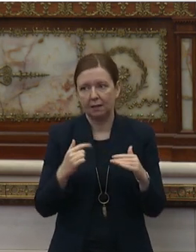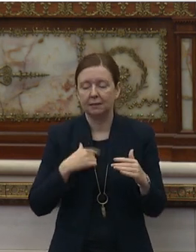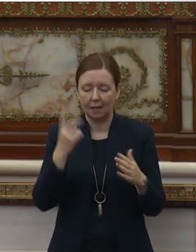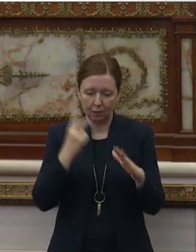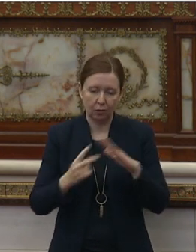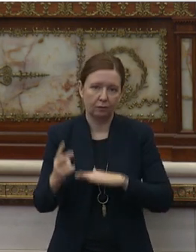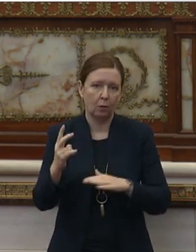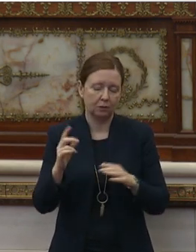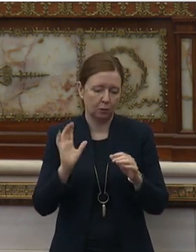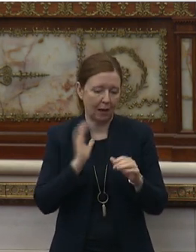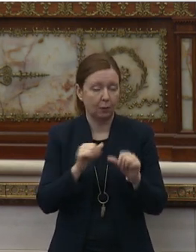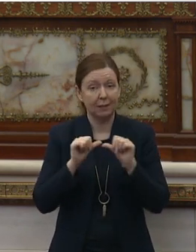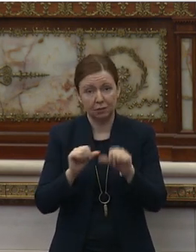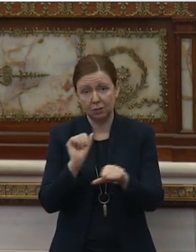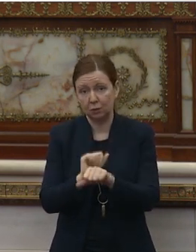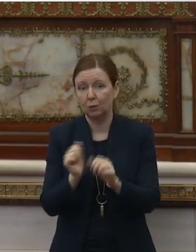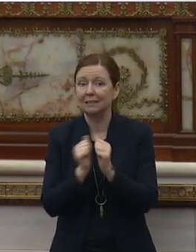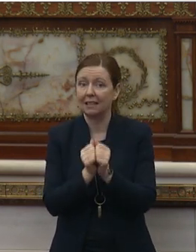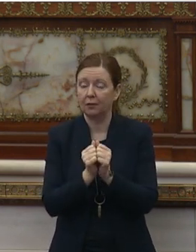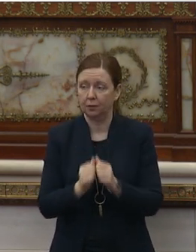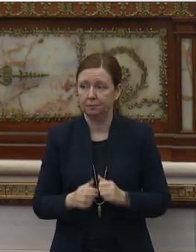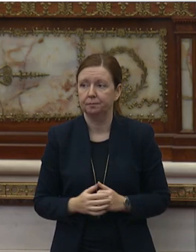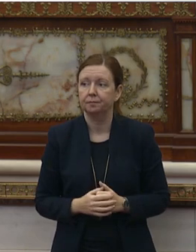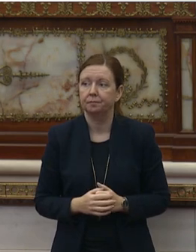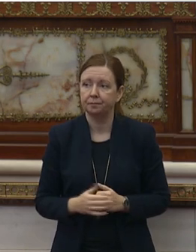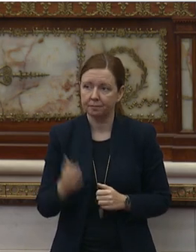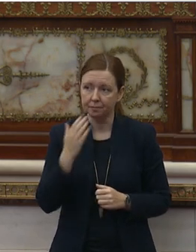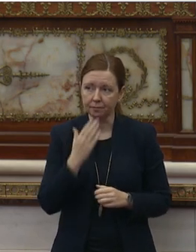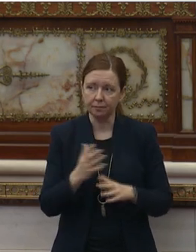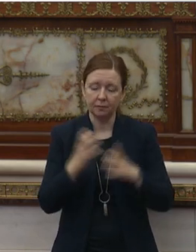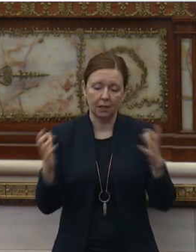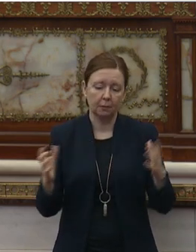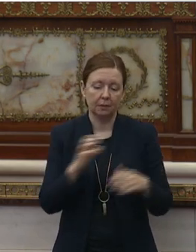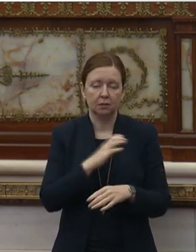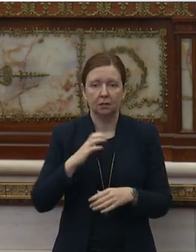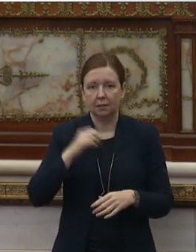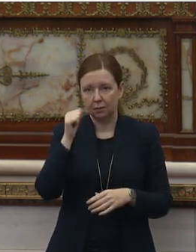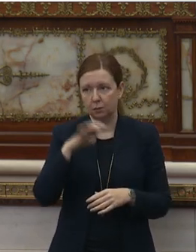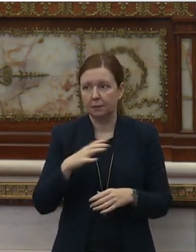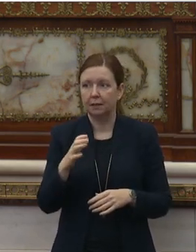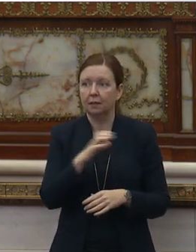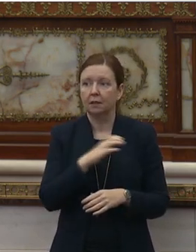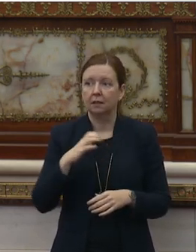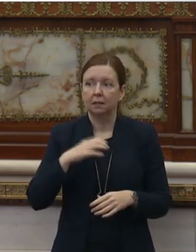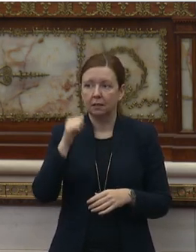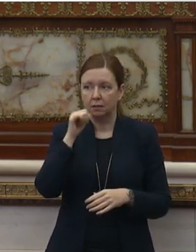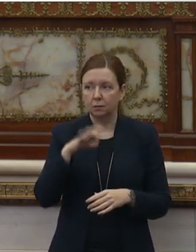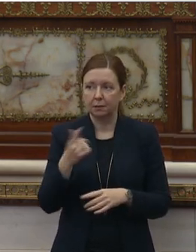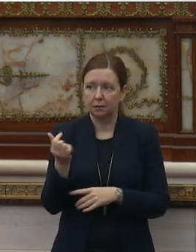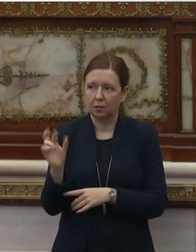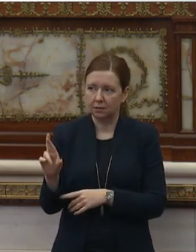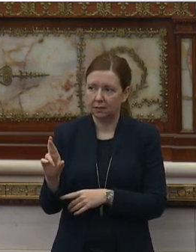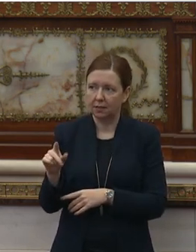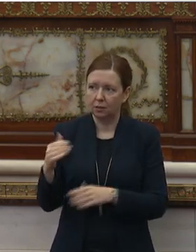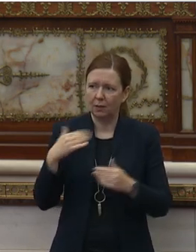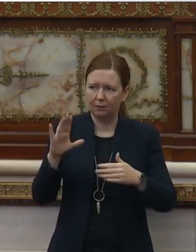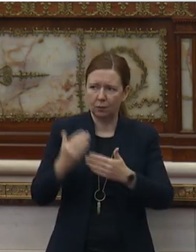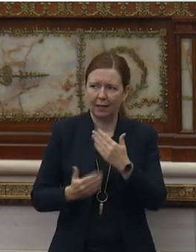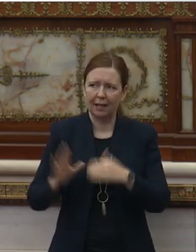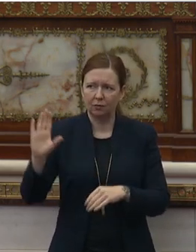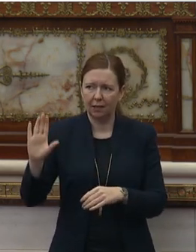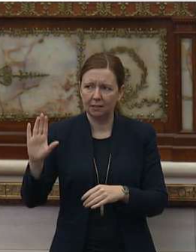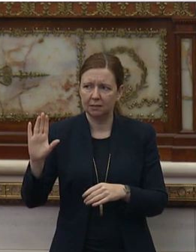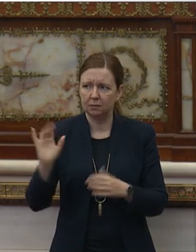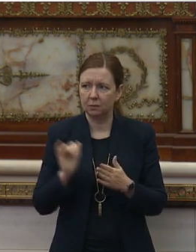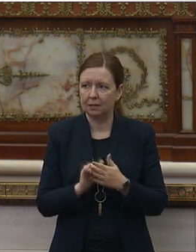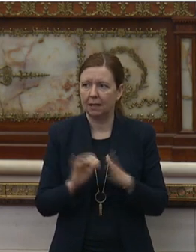look forward to our continued work together. Thank you so much, Councilwoman. Councilwoman Gauthier, I see you have your hand raised,